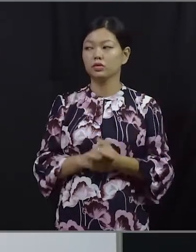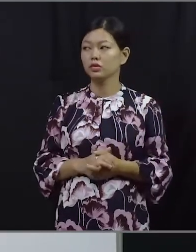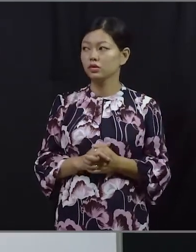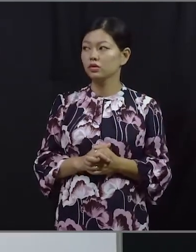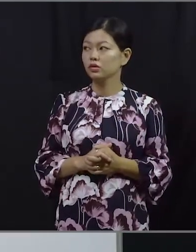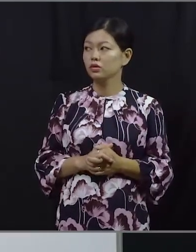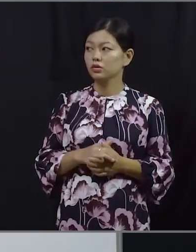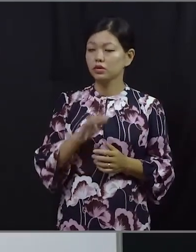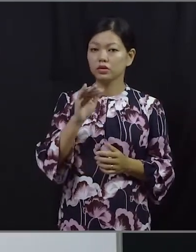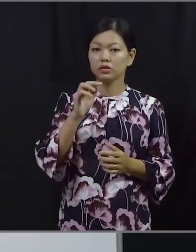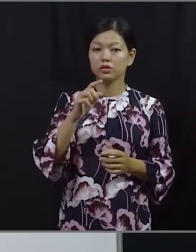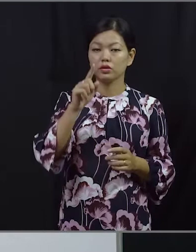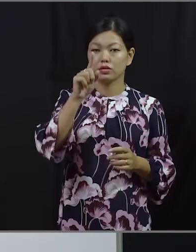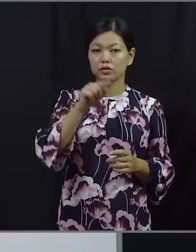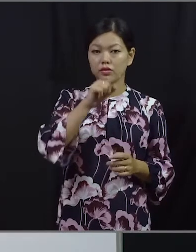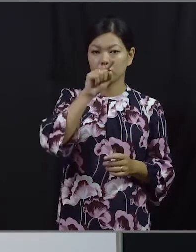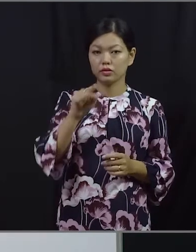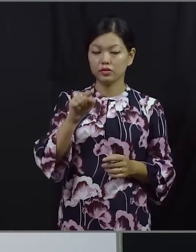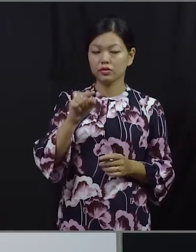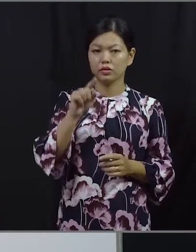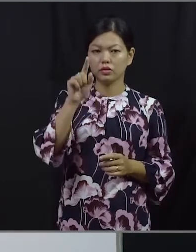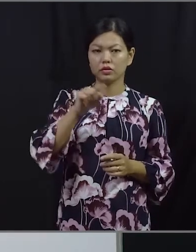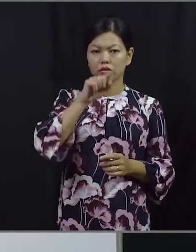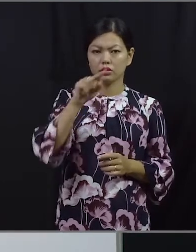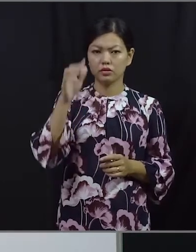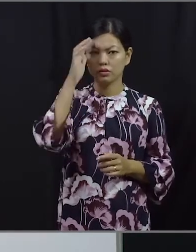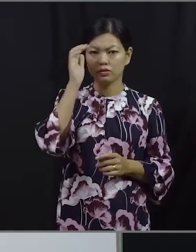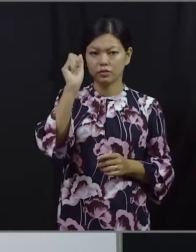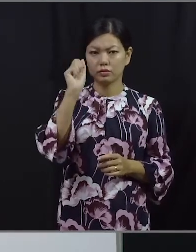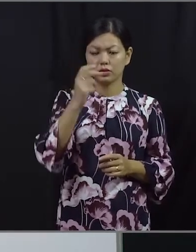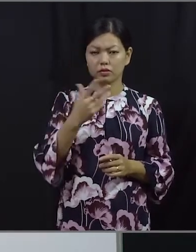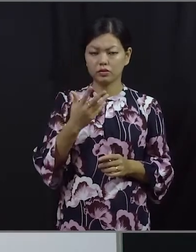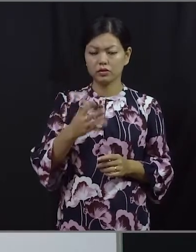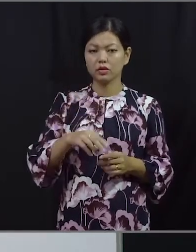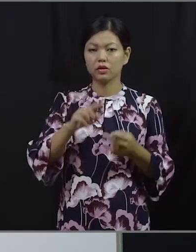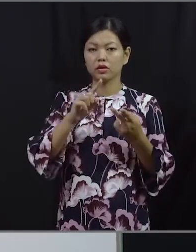but for the construction I'll place the object at LDDV. So